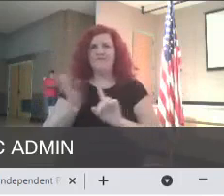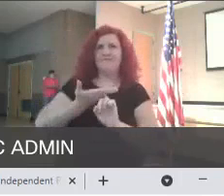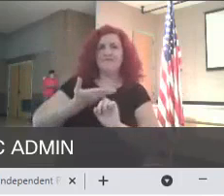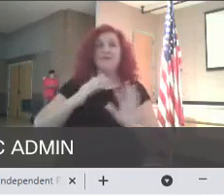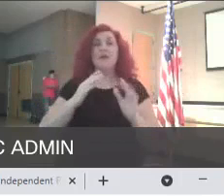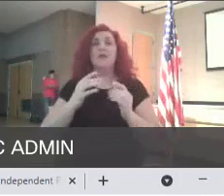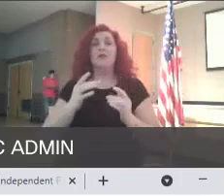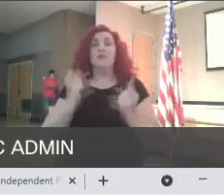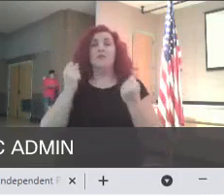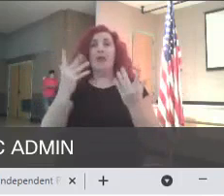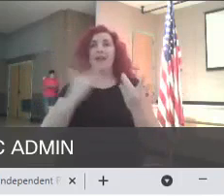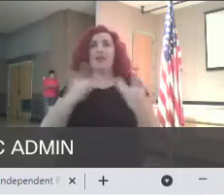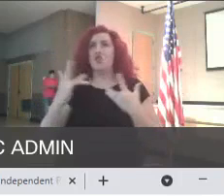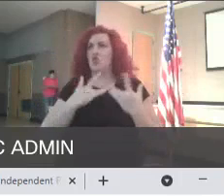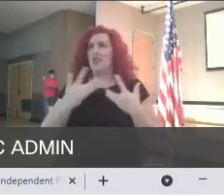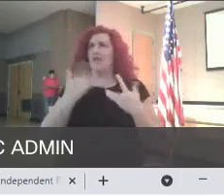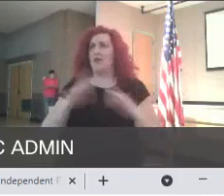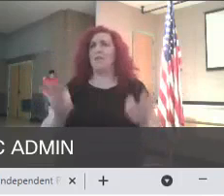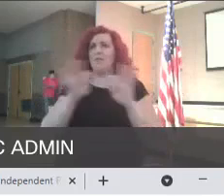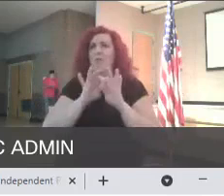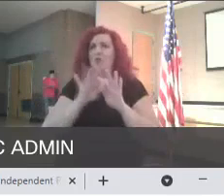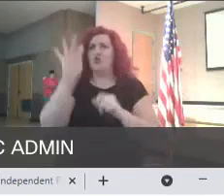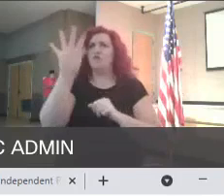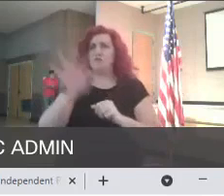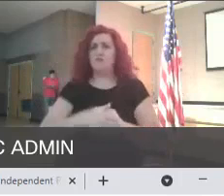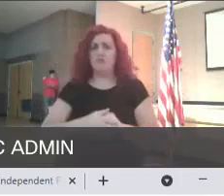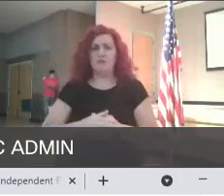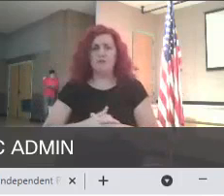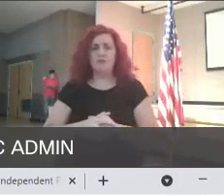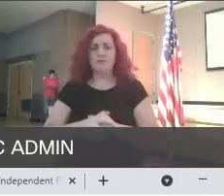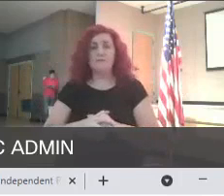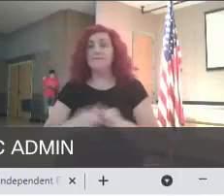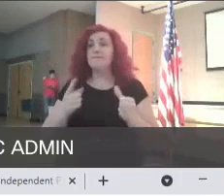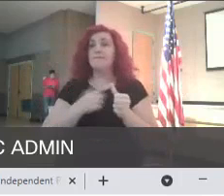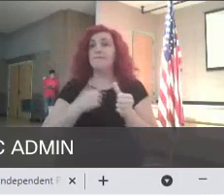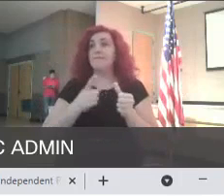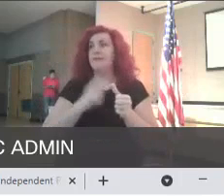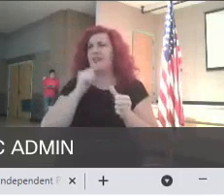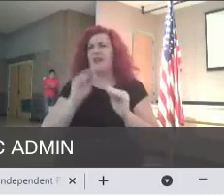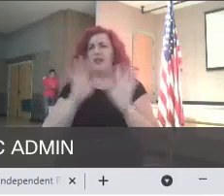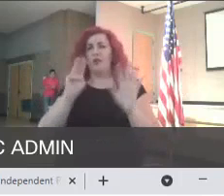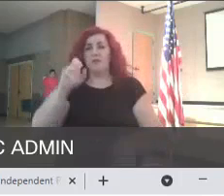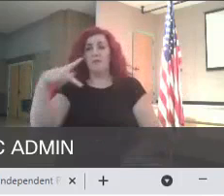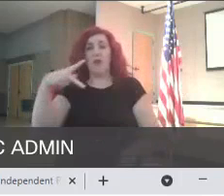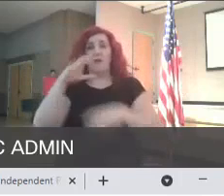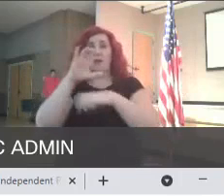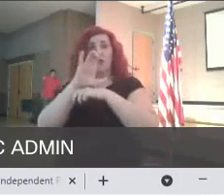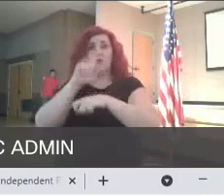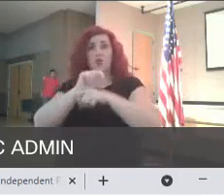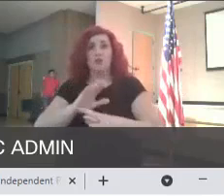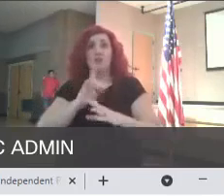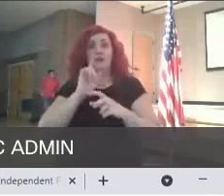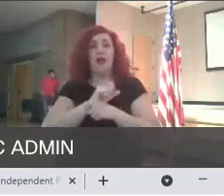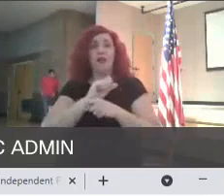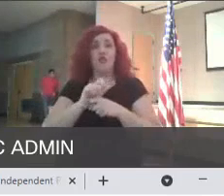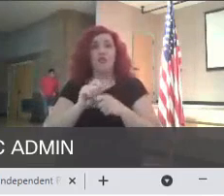process already that I feel are important to raise and give voice to. First, it's not clear that the mapping consultants actually